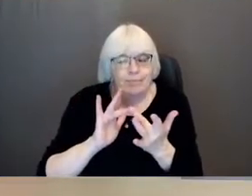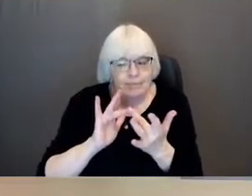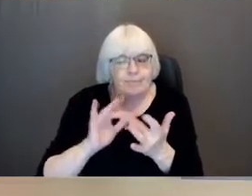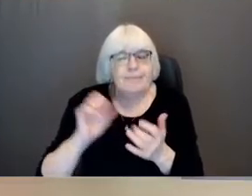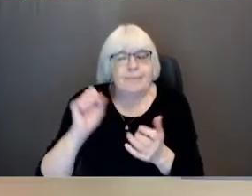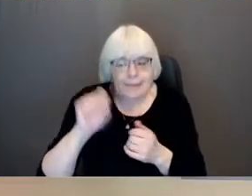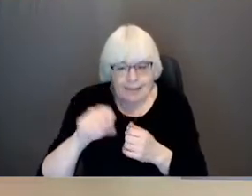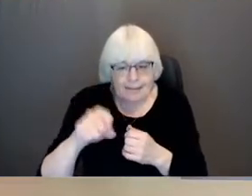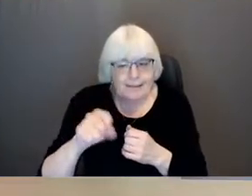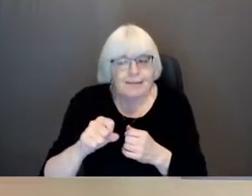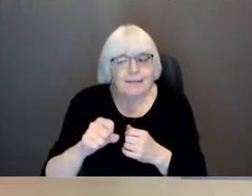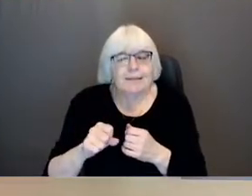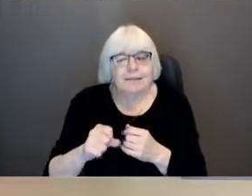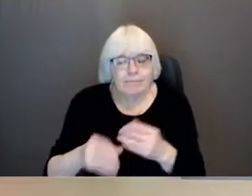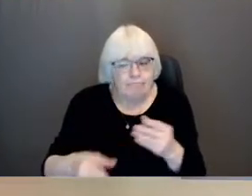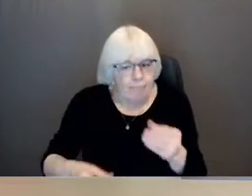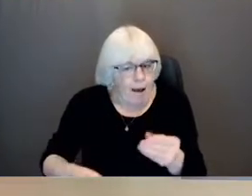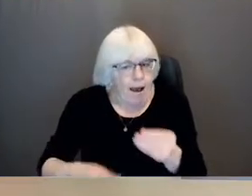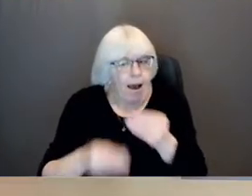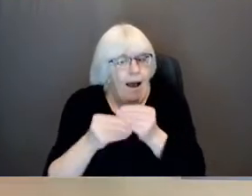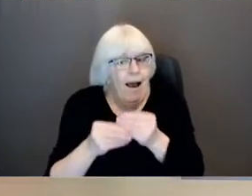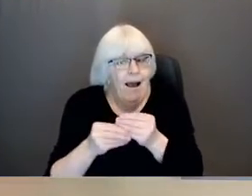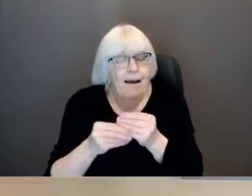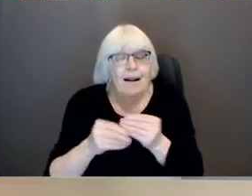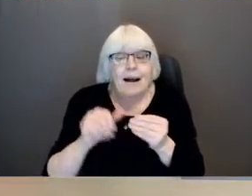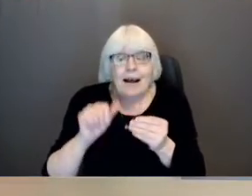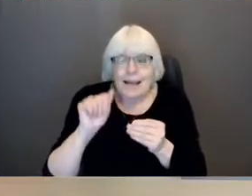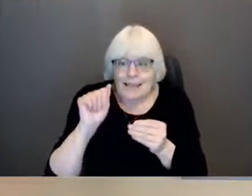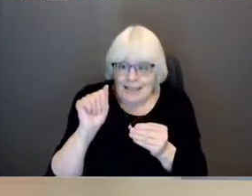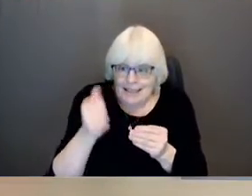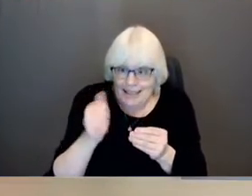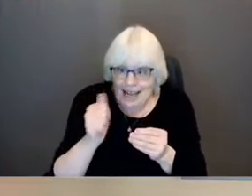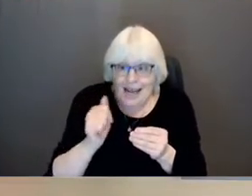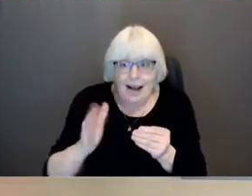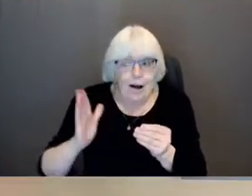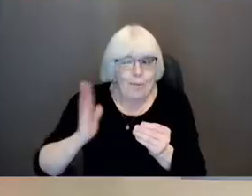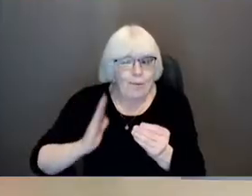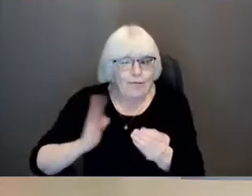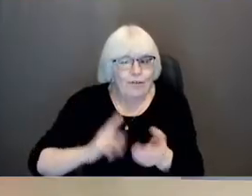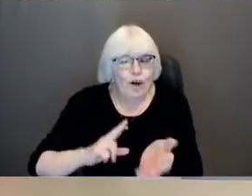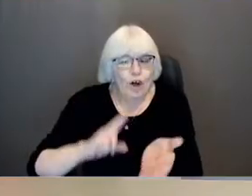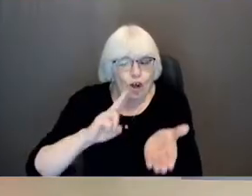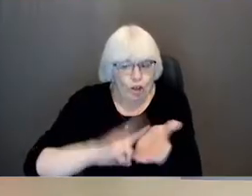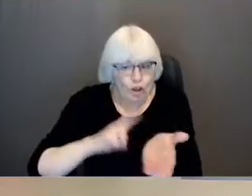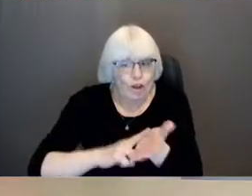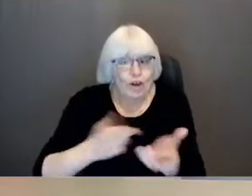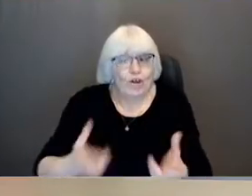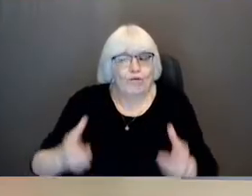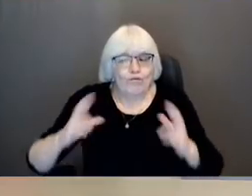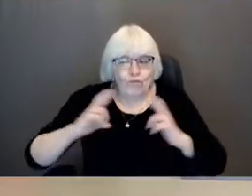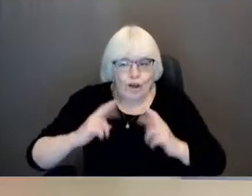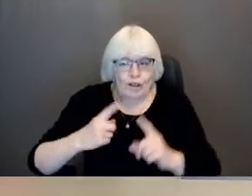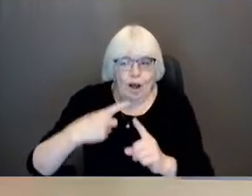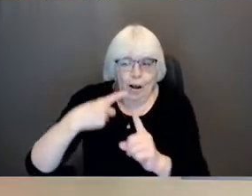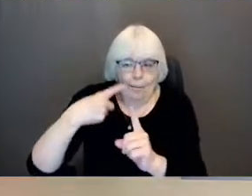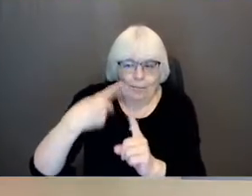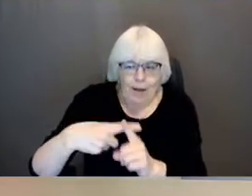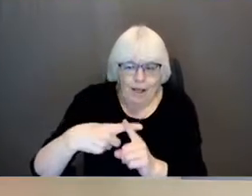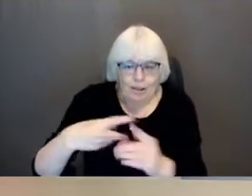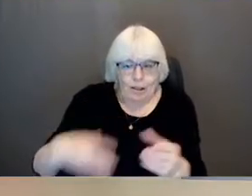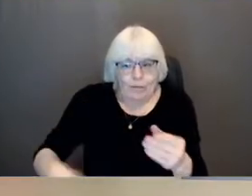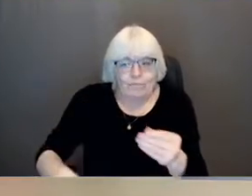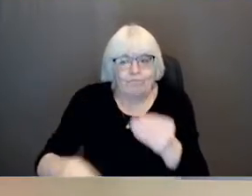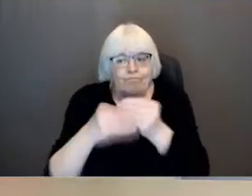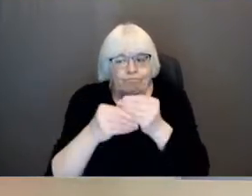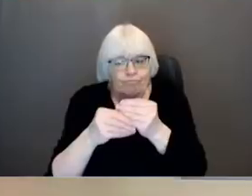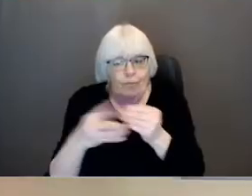other ones. So we have, and they're helping us. They're being trained to help make calls to people who are